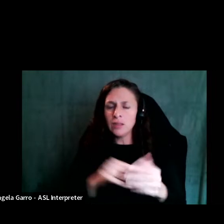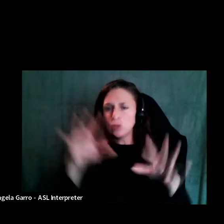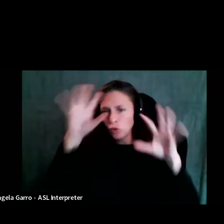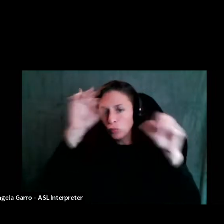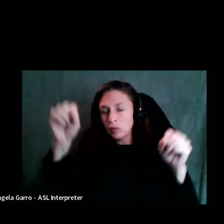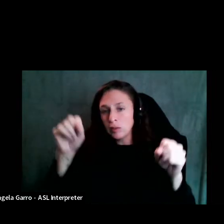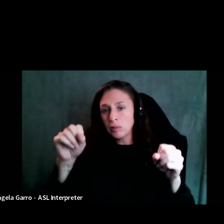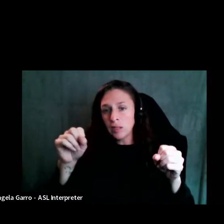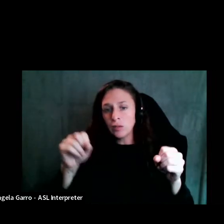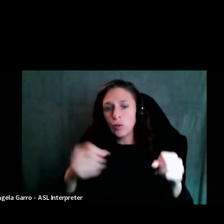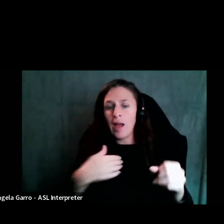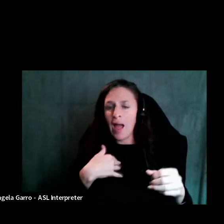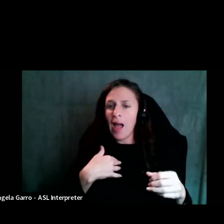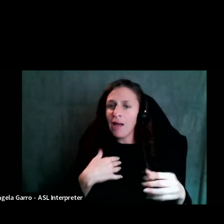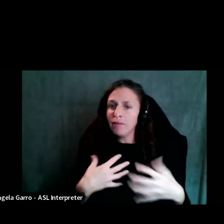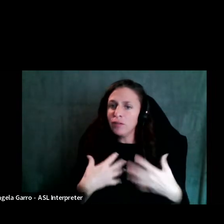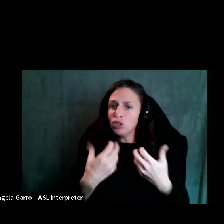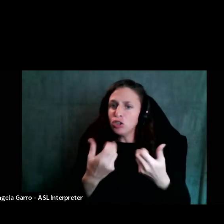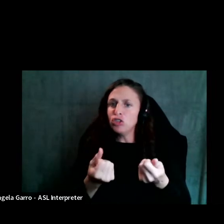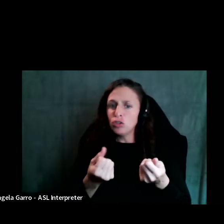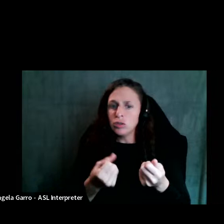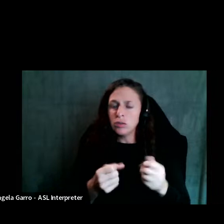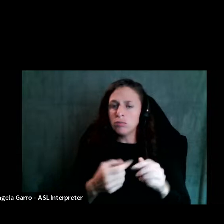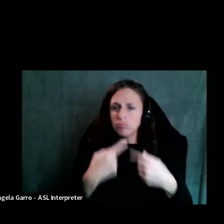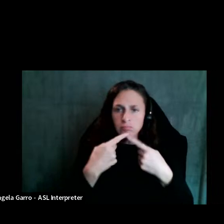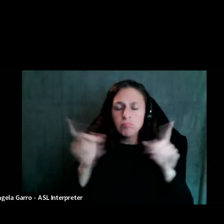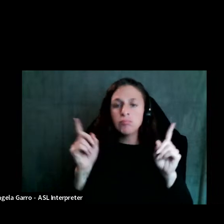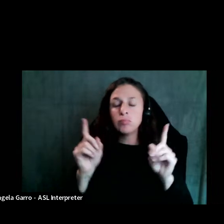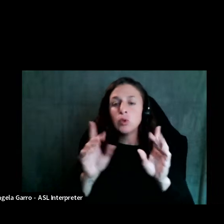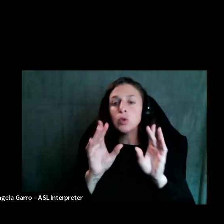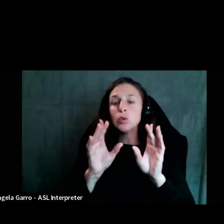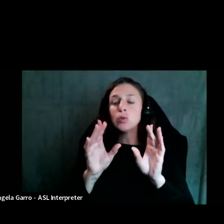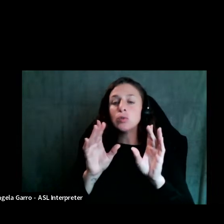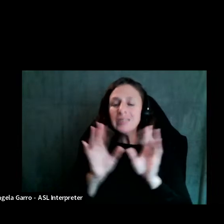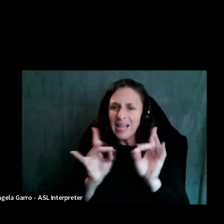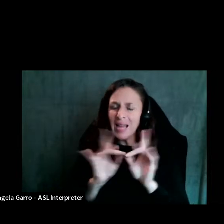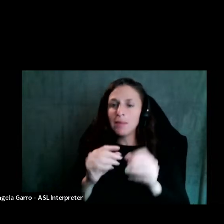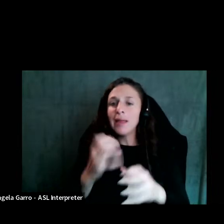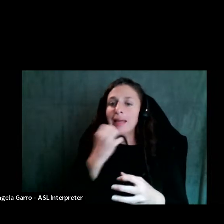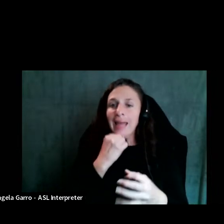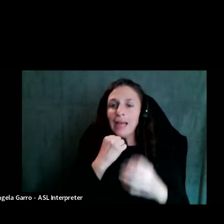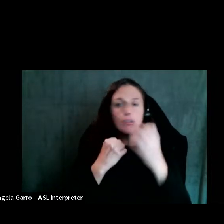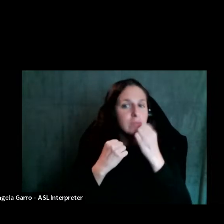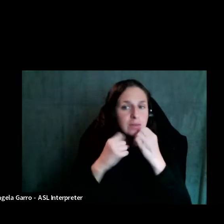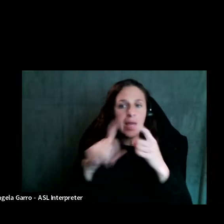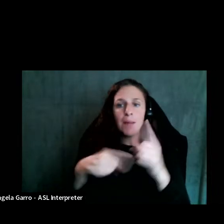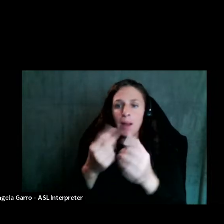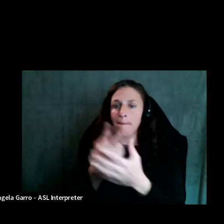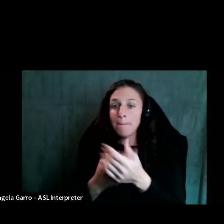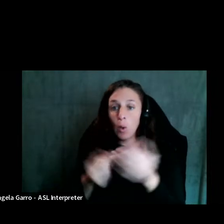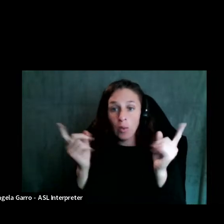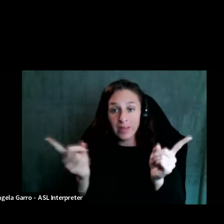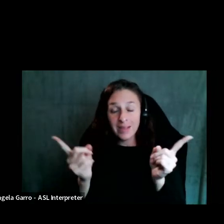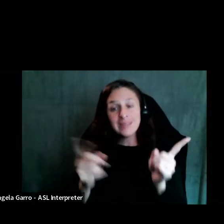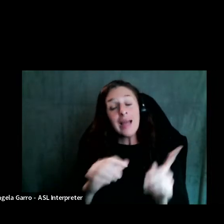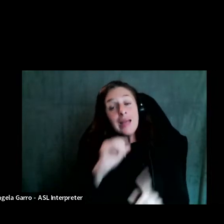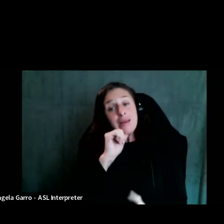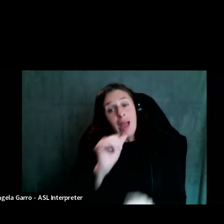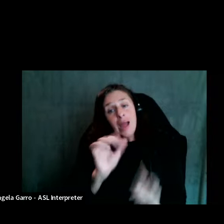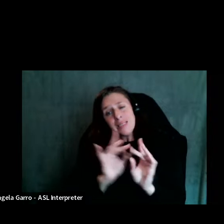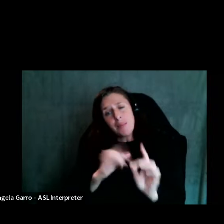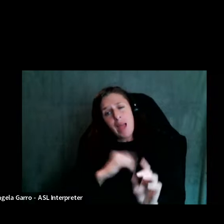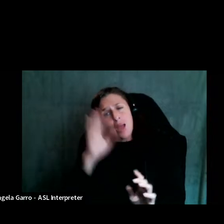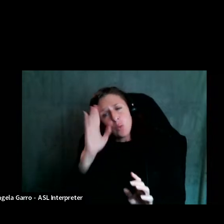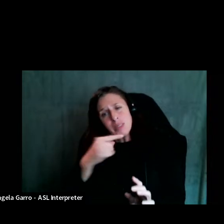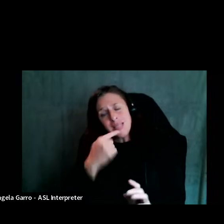will, to come out with a statement that cares about both sides. I mean, it's not the statement I would put out myself,